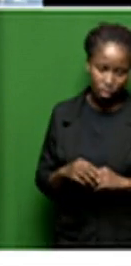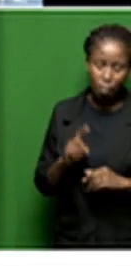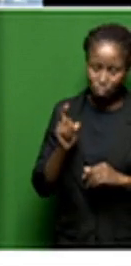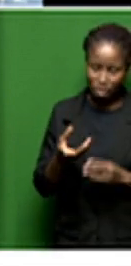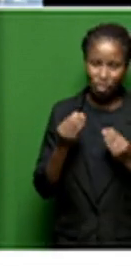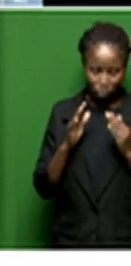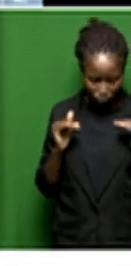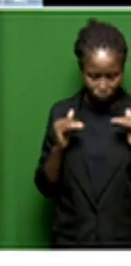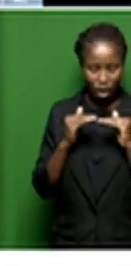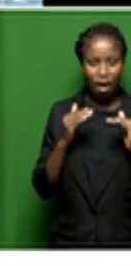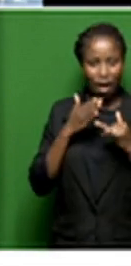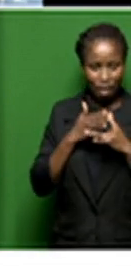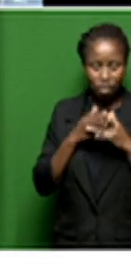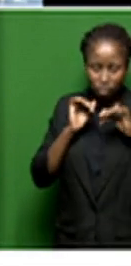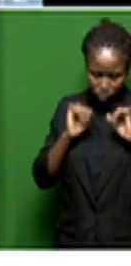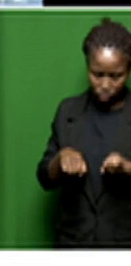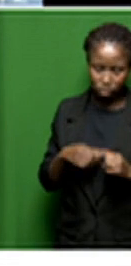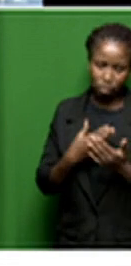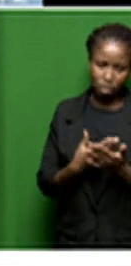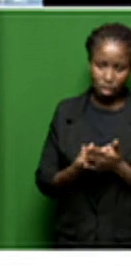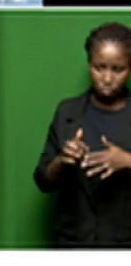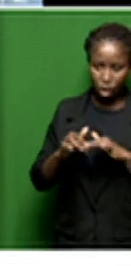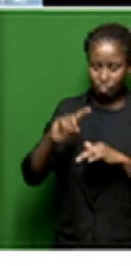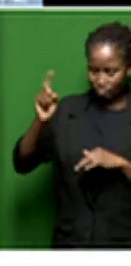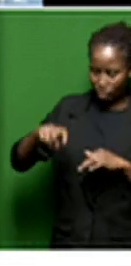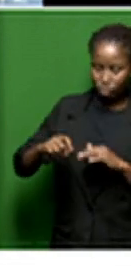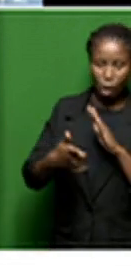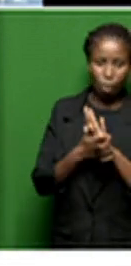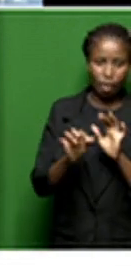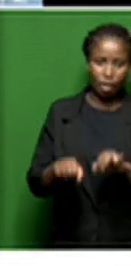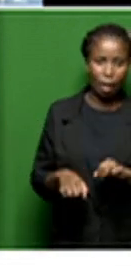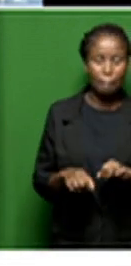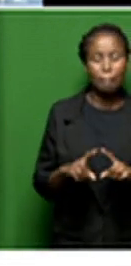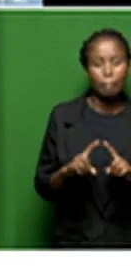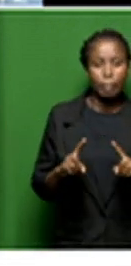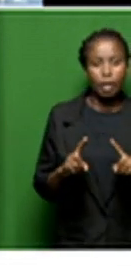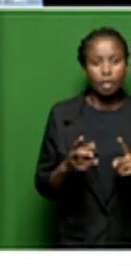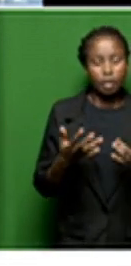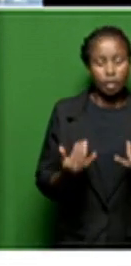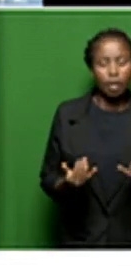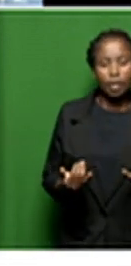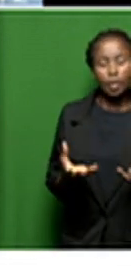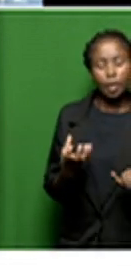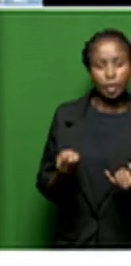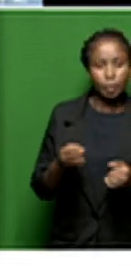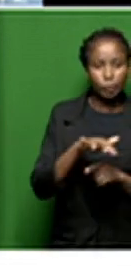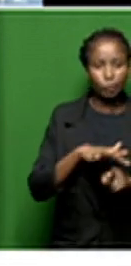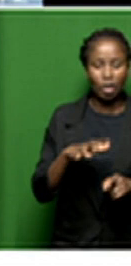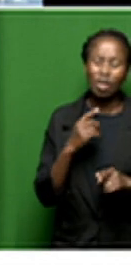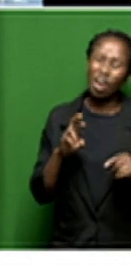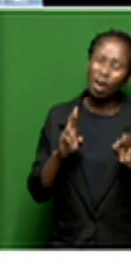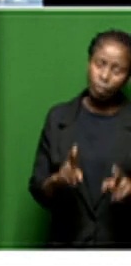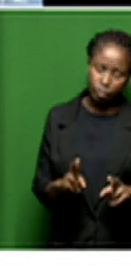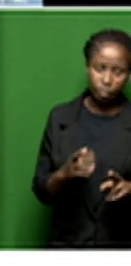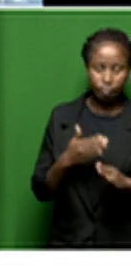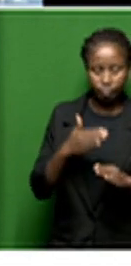And that will mean at least 2-3 more months where we can get to a situation of, hopefully by the end of the year,